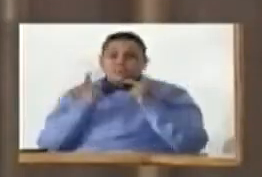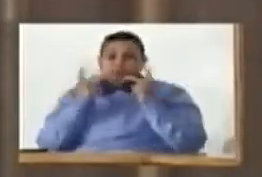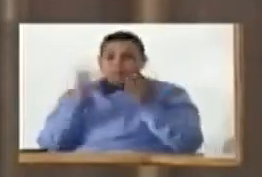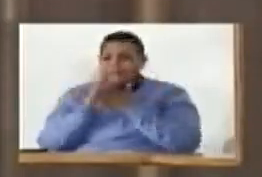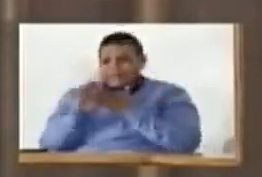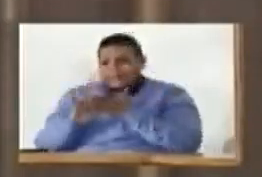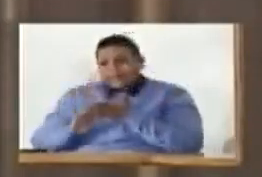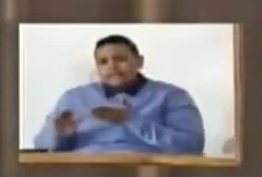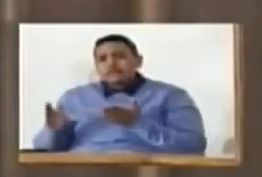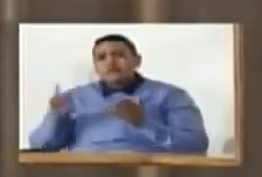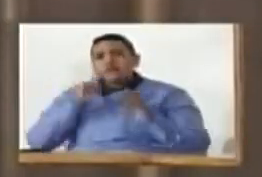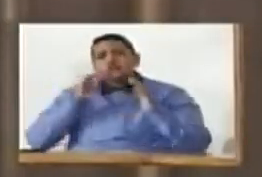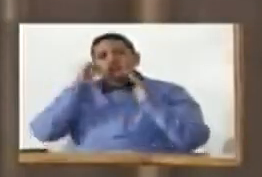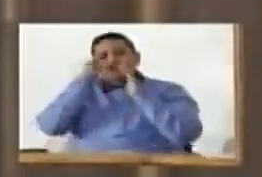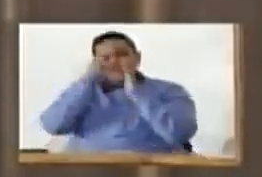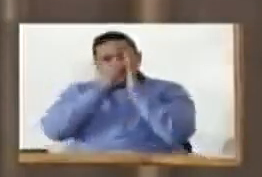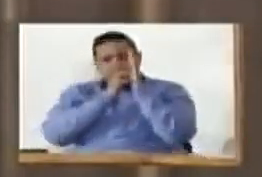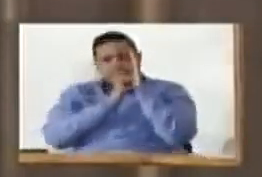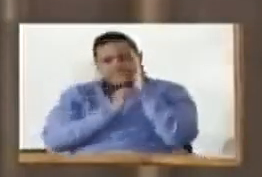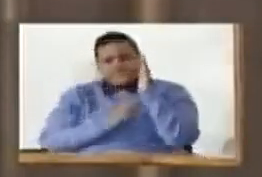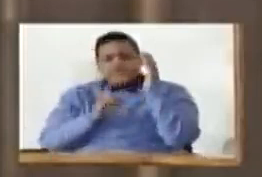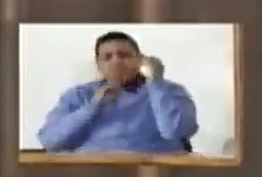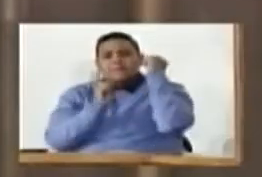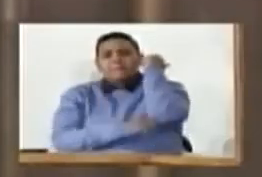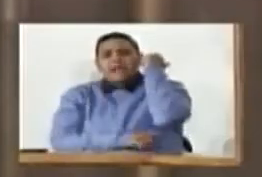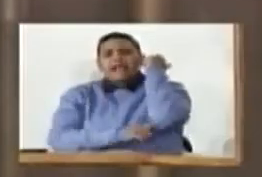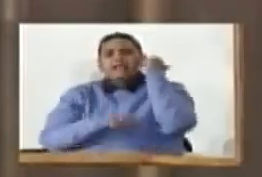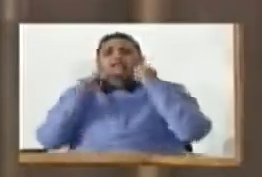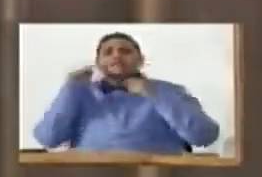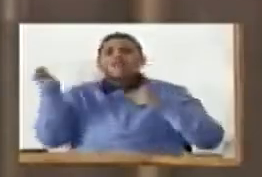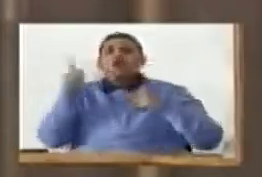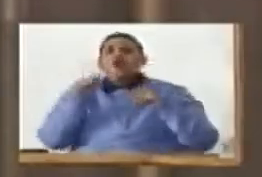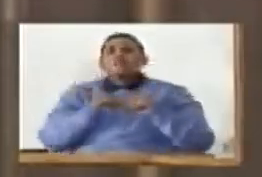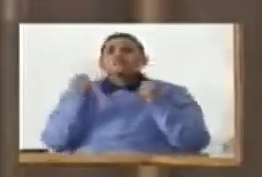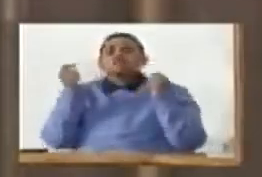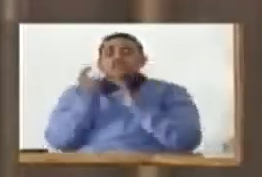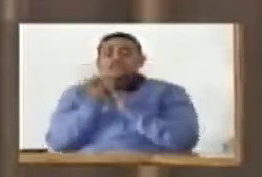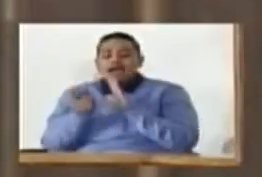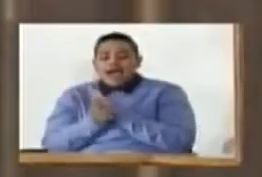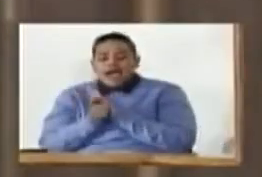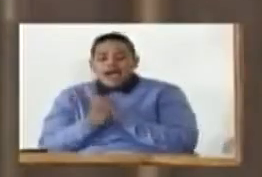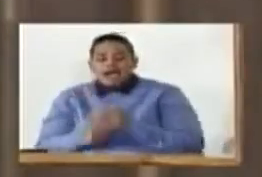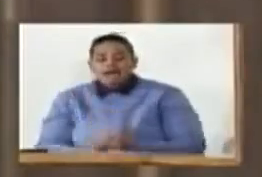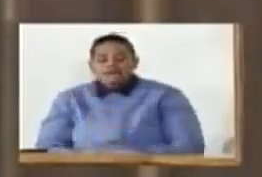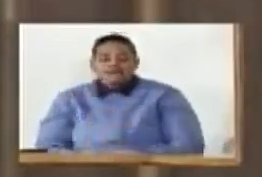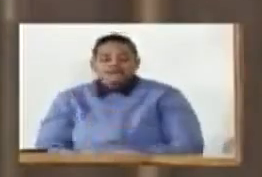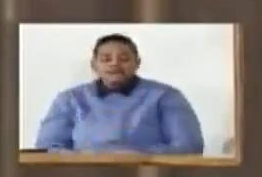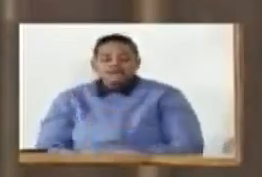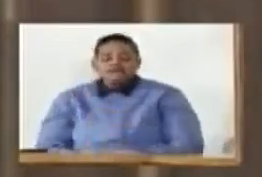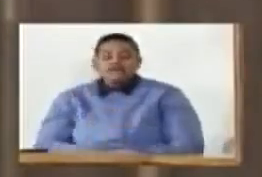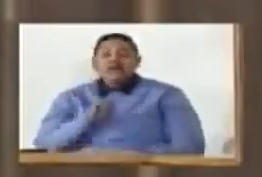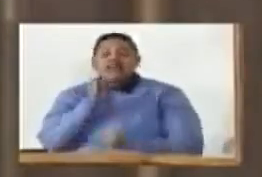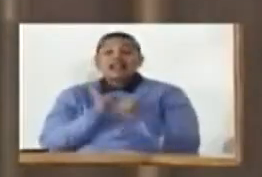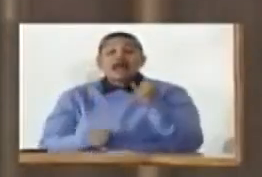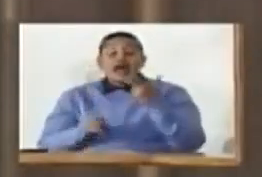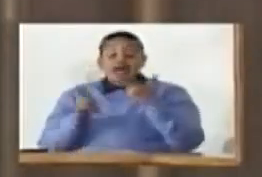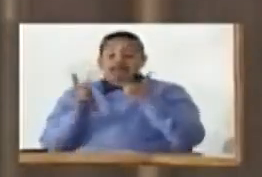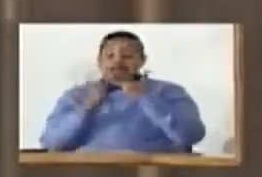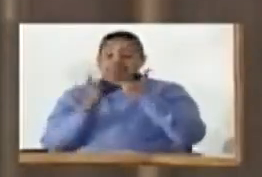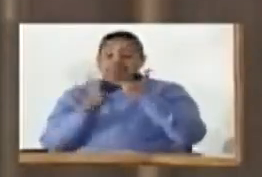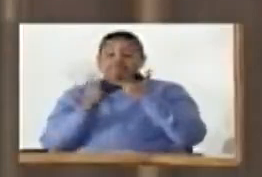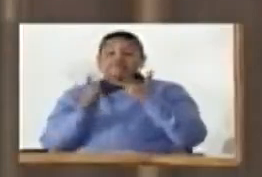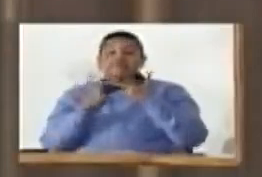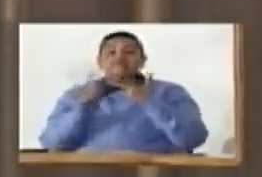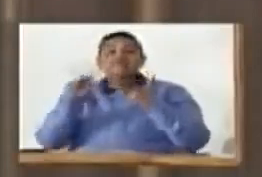the full schedule of penalties for all breaches of the Act and Lastly, the National Solid